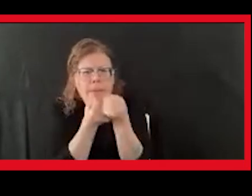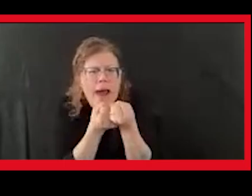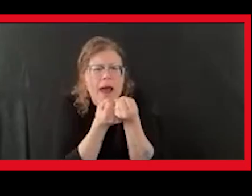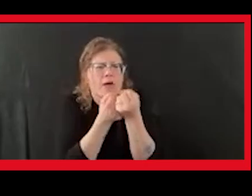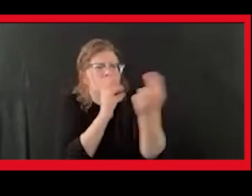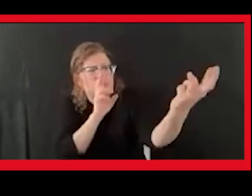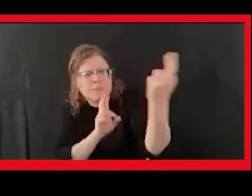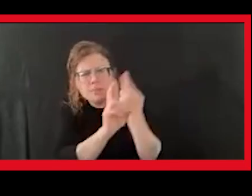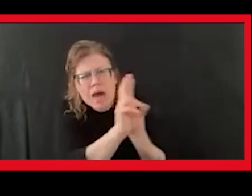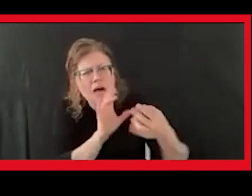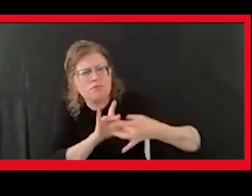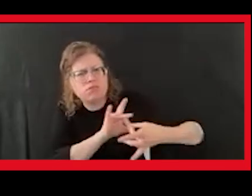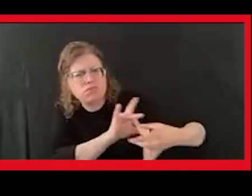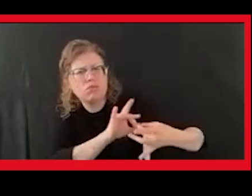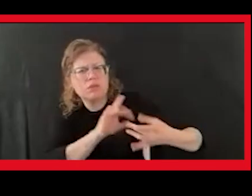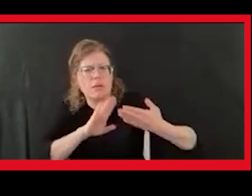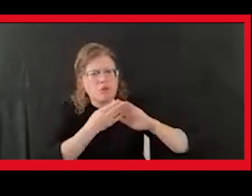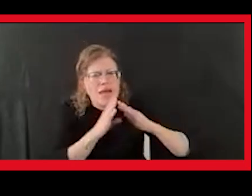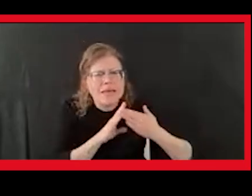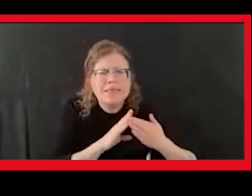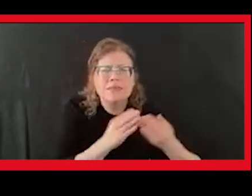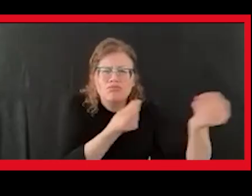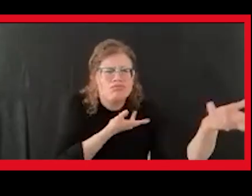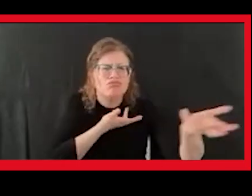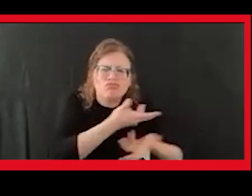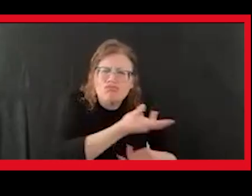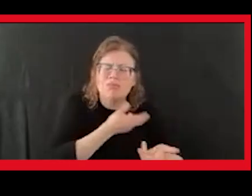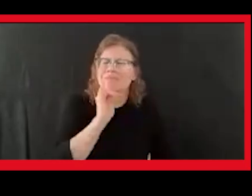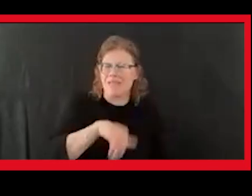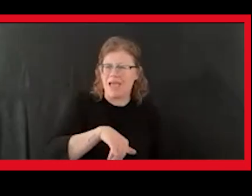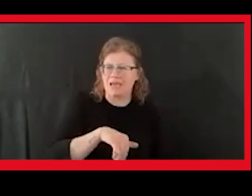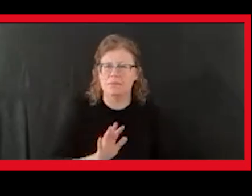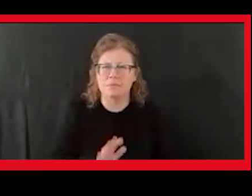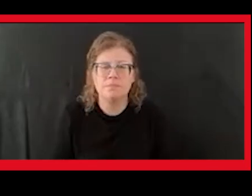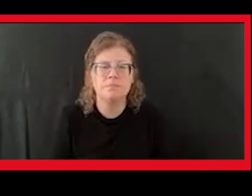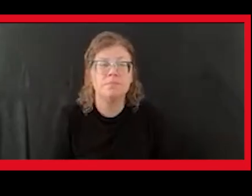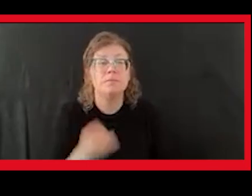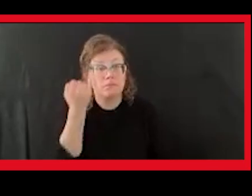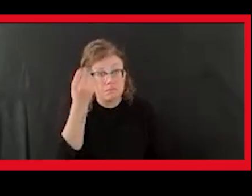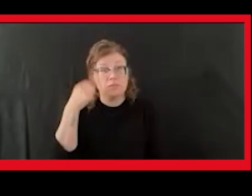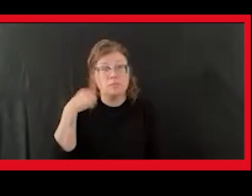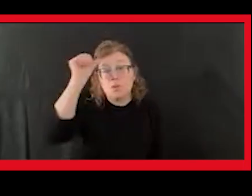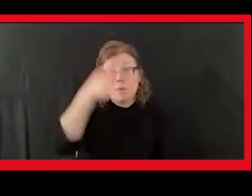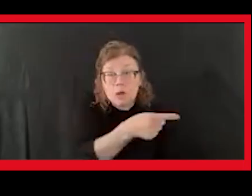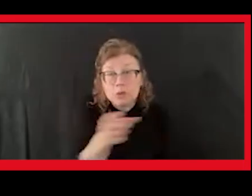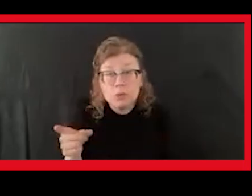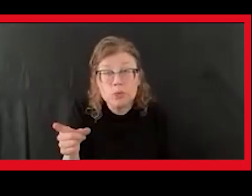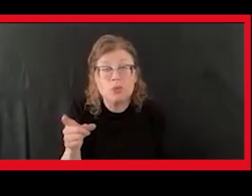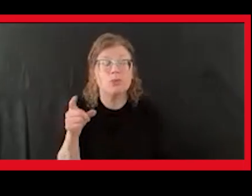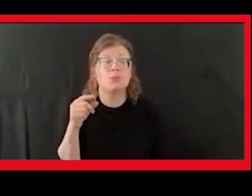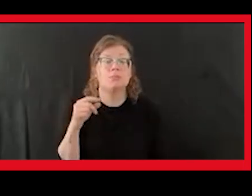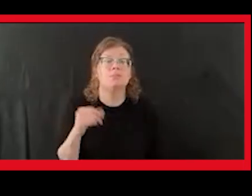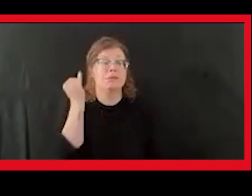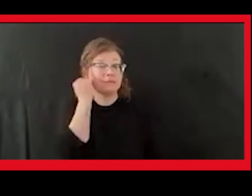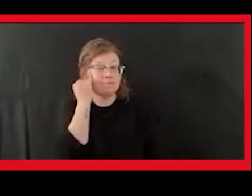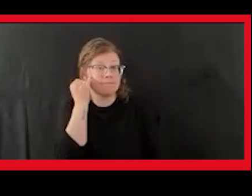A reminder here that if your proposed project intends to make work about or for a